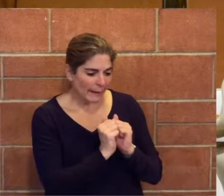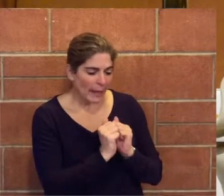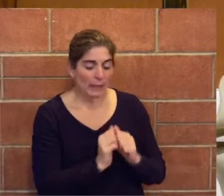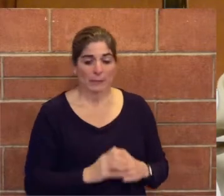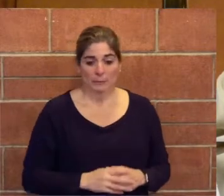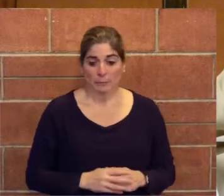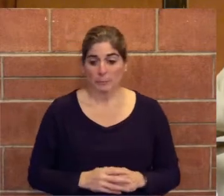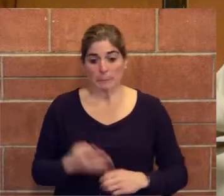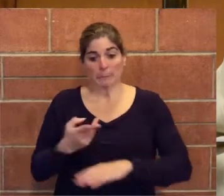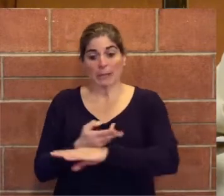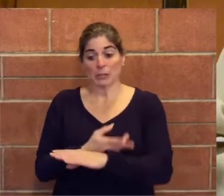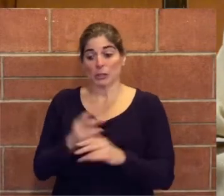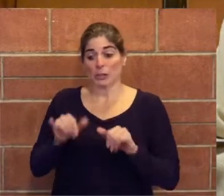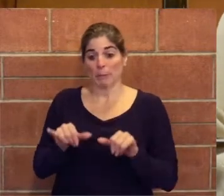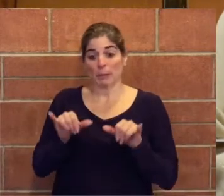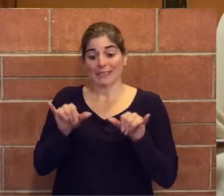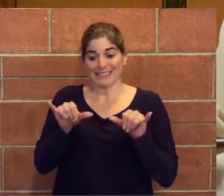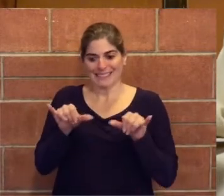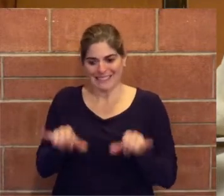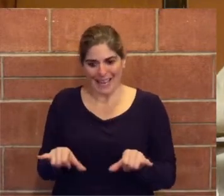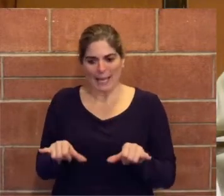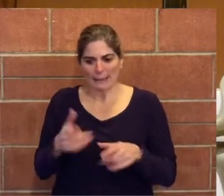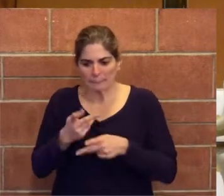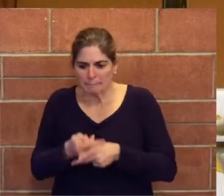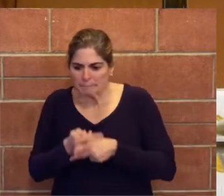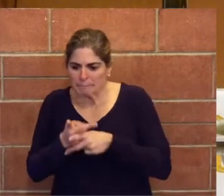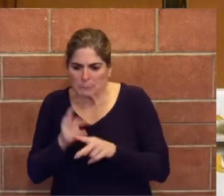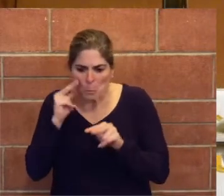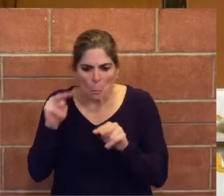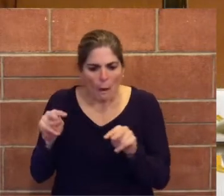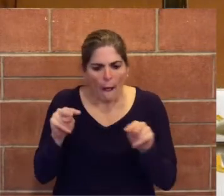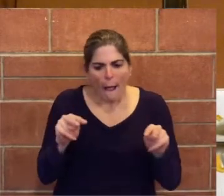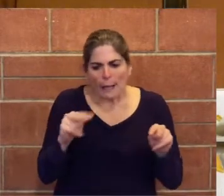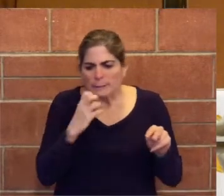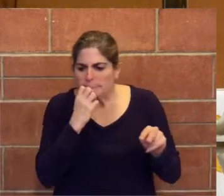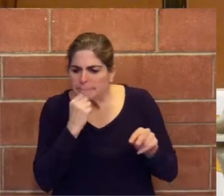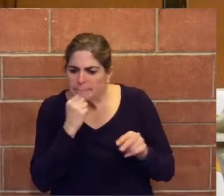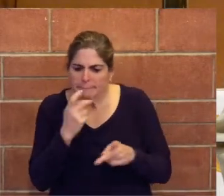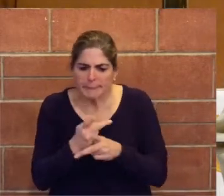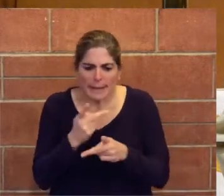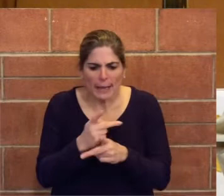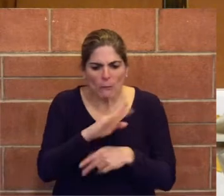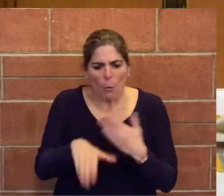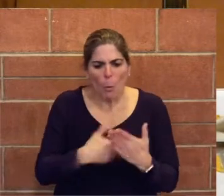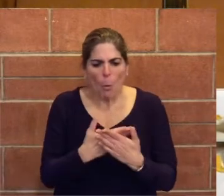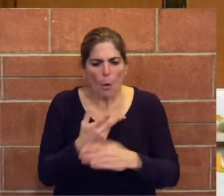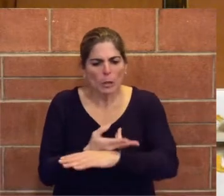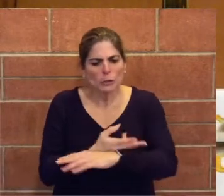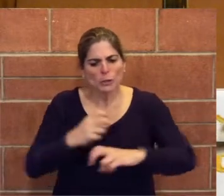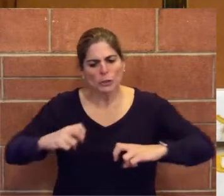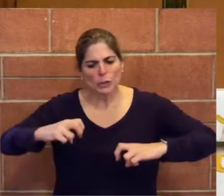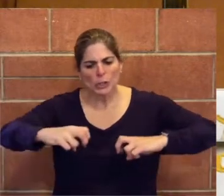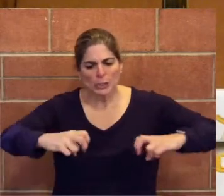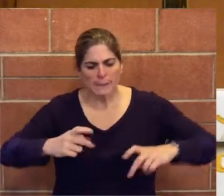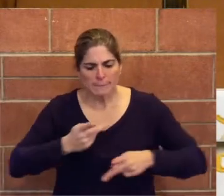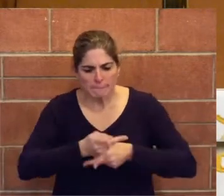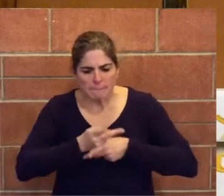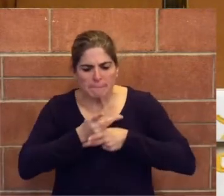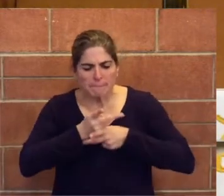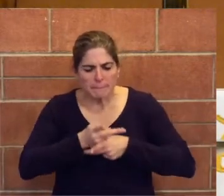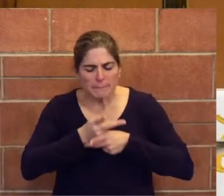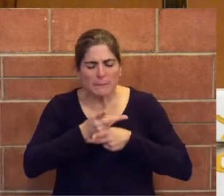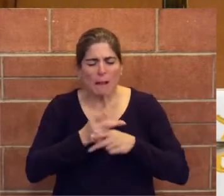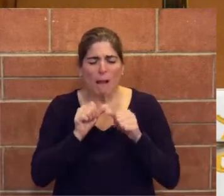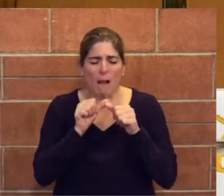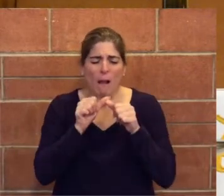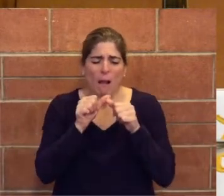know. The shepherd stays with his flock to tend and care for it. Because the shepherd and sheep